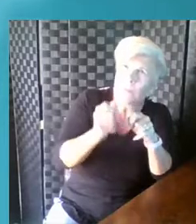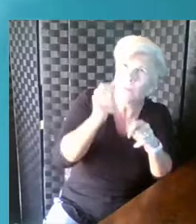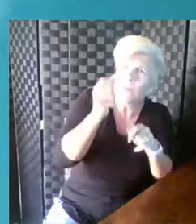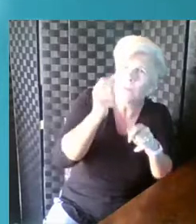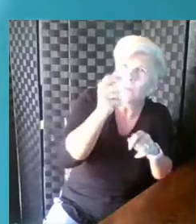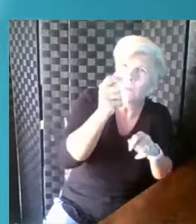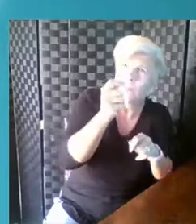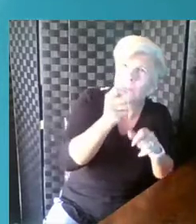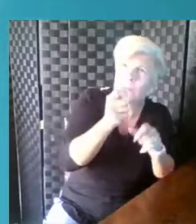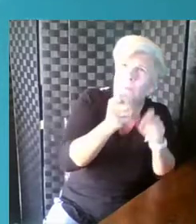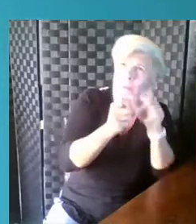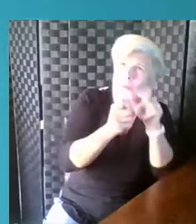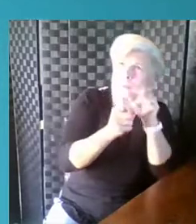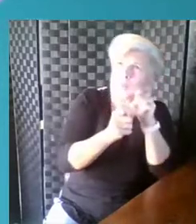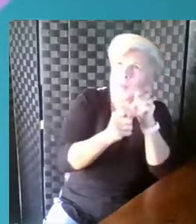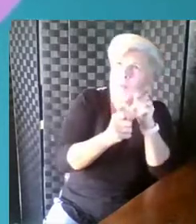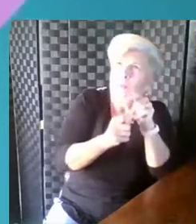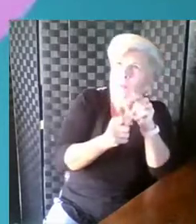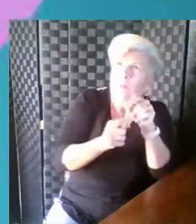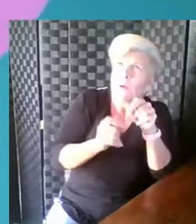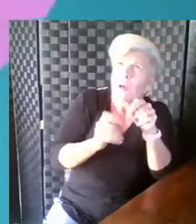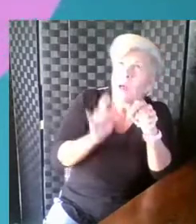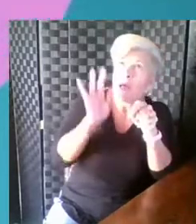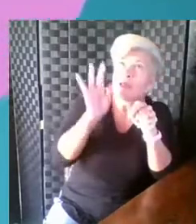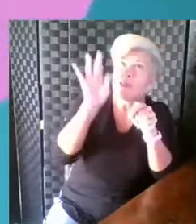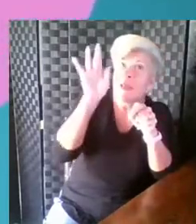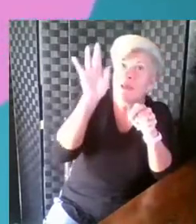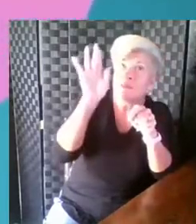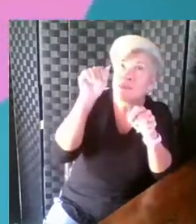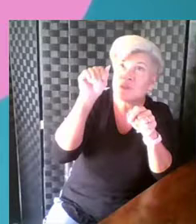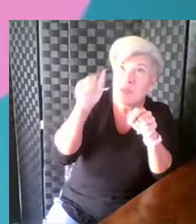balloon may now be within your reach.